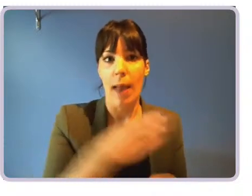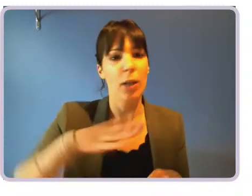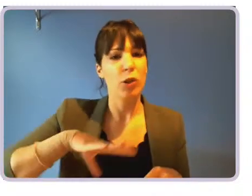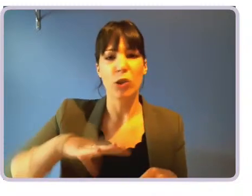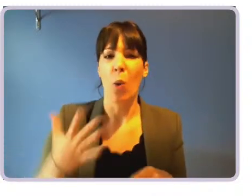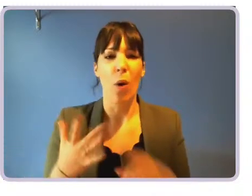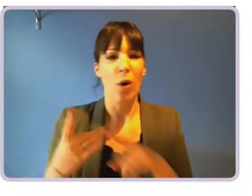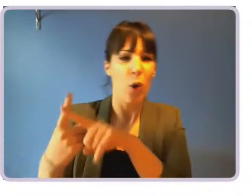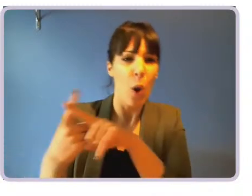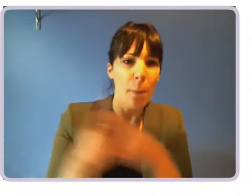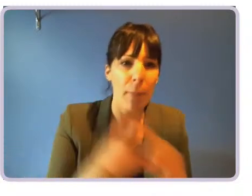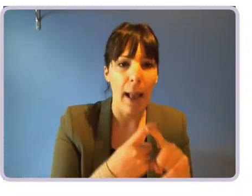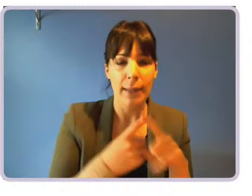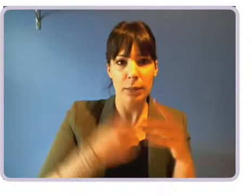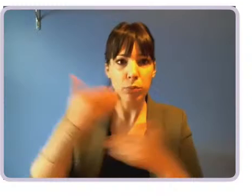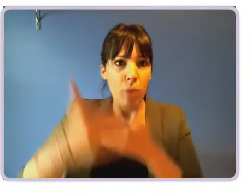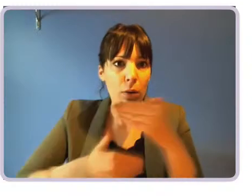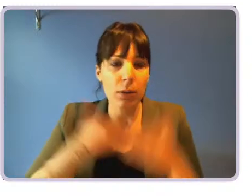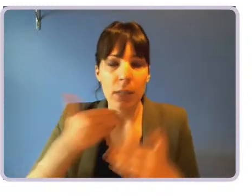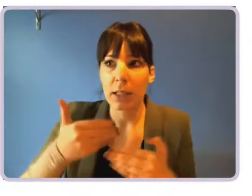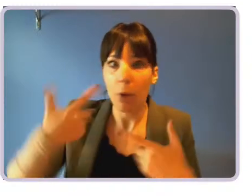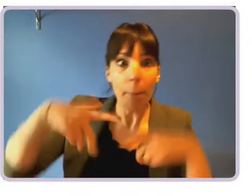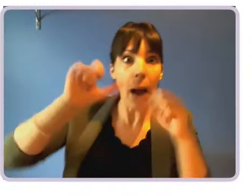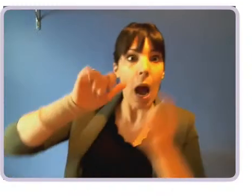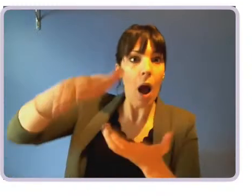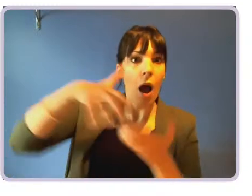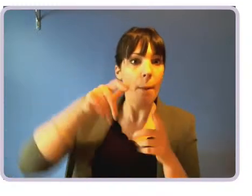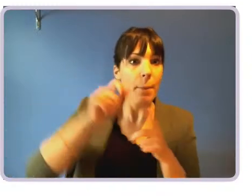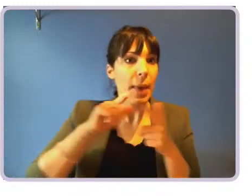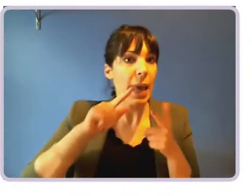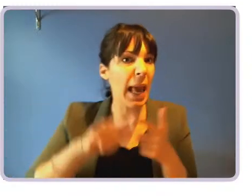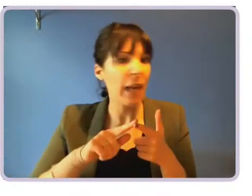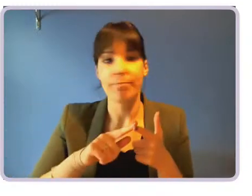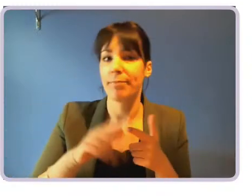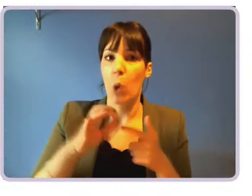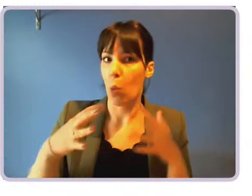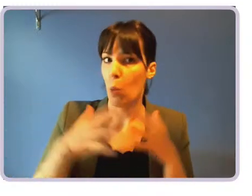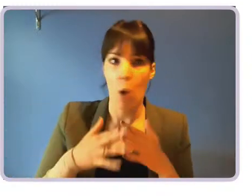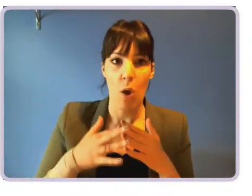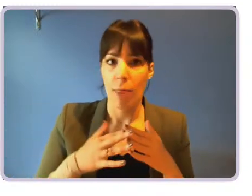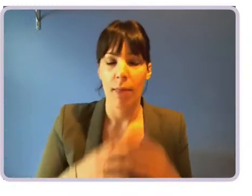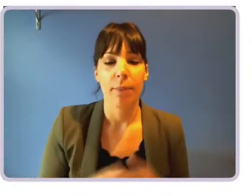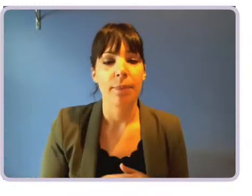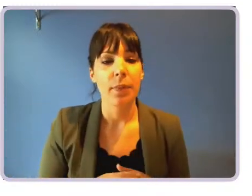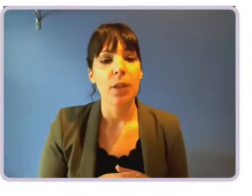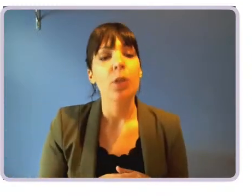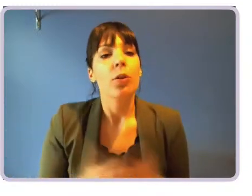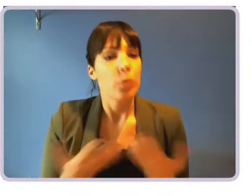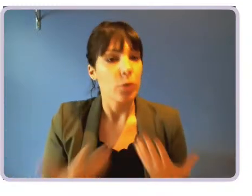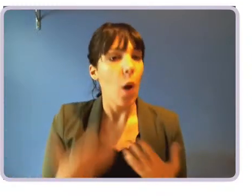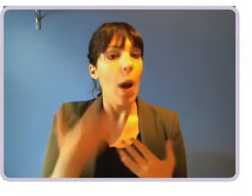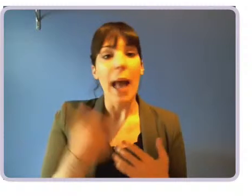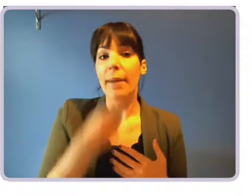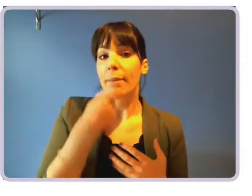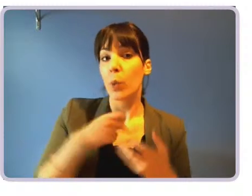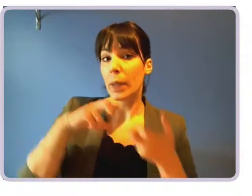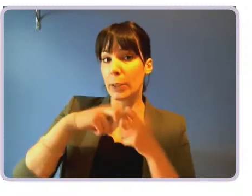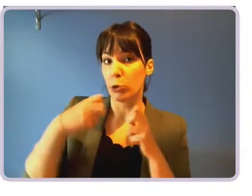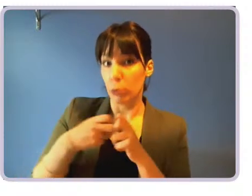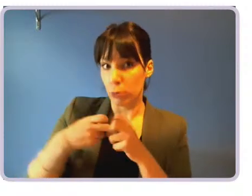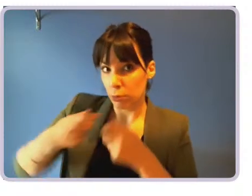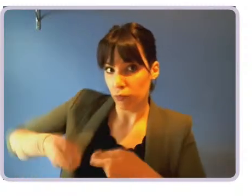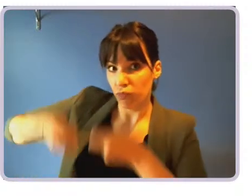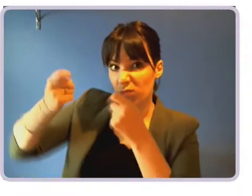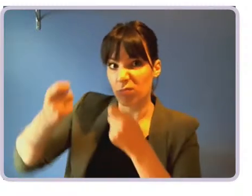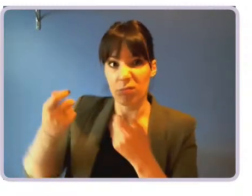it. So there are some issues there that arise, and also the